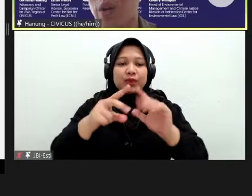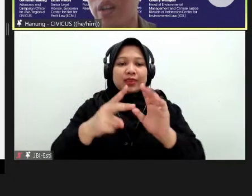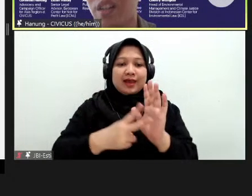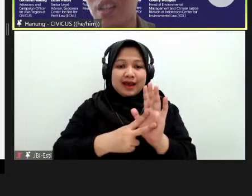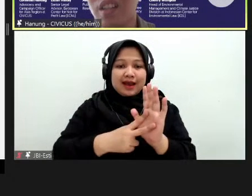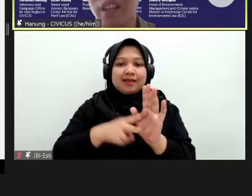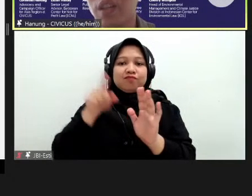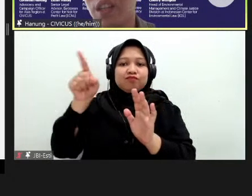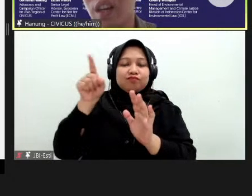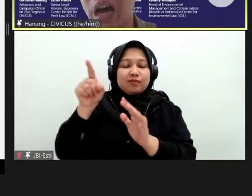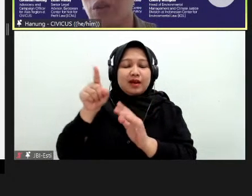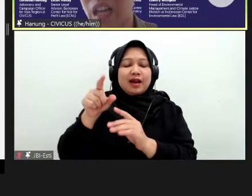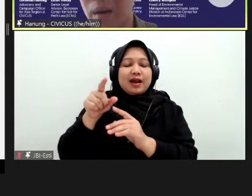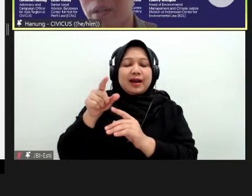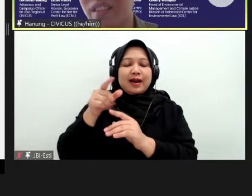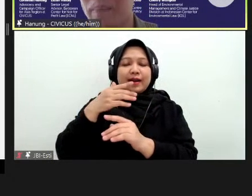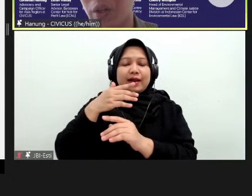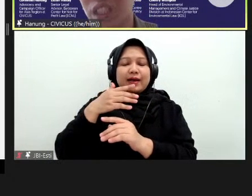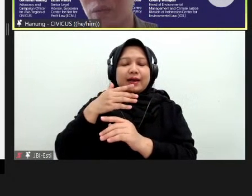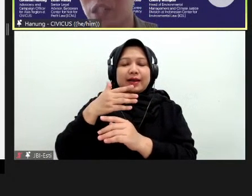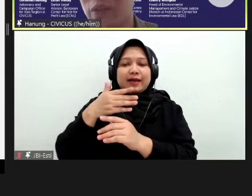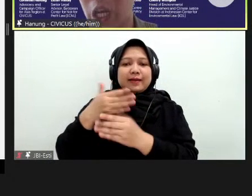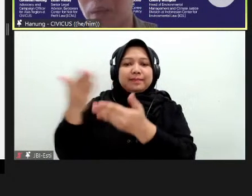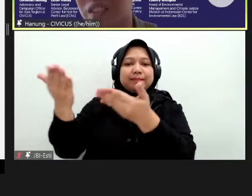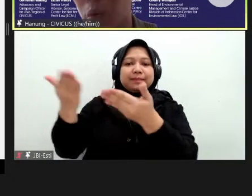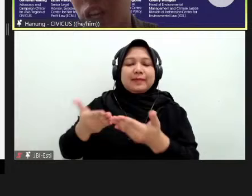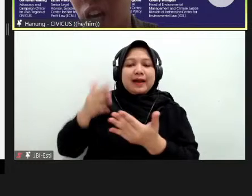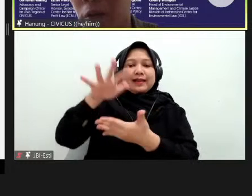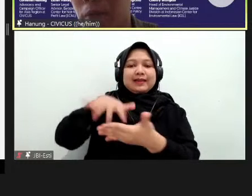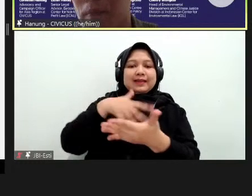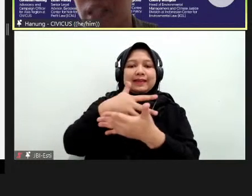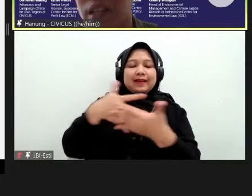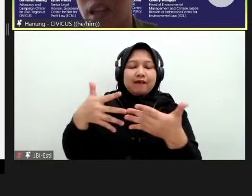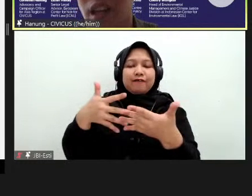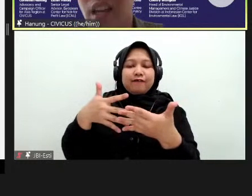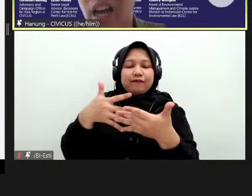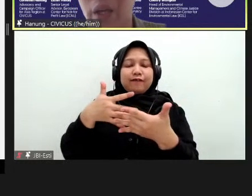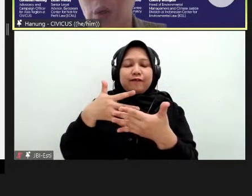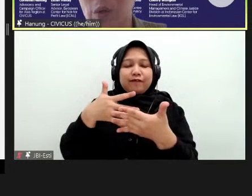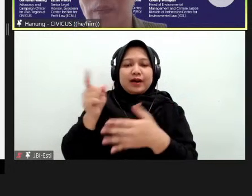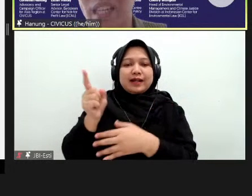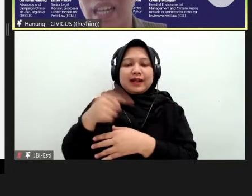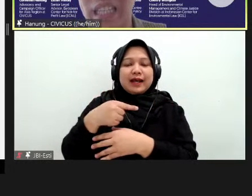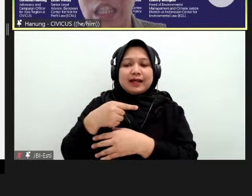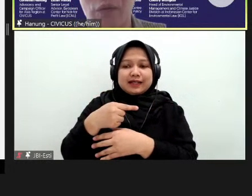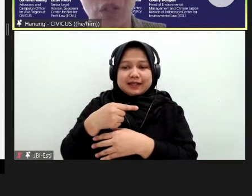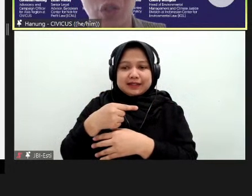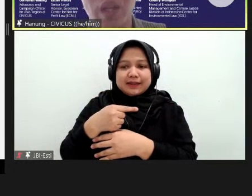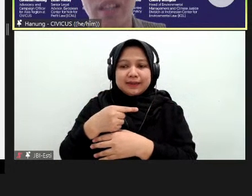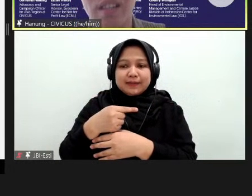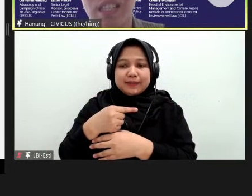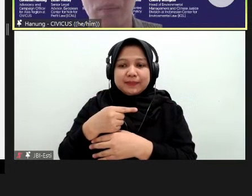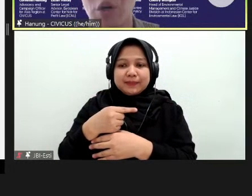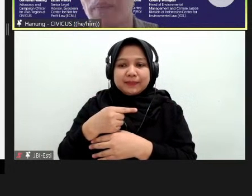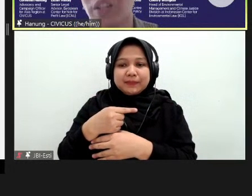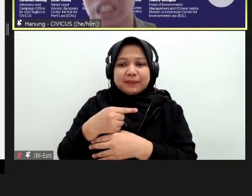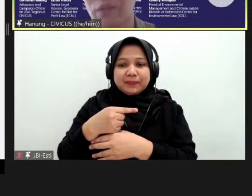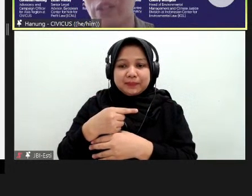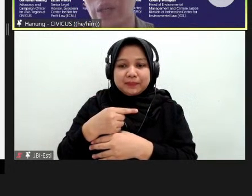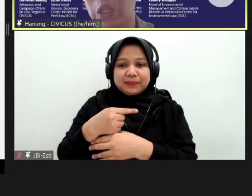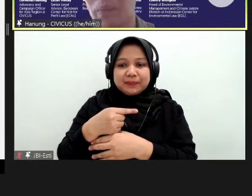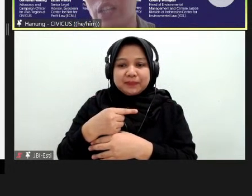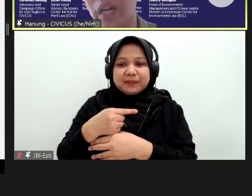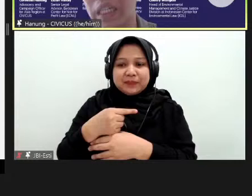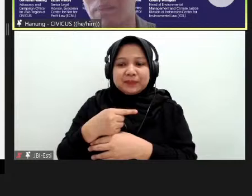even more outnumbered the positive developments that we have. But I hope that in the future we can see more